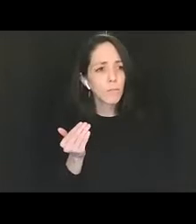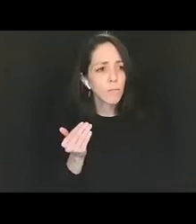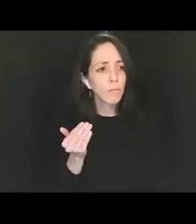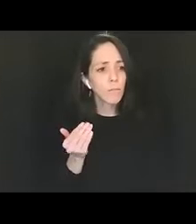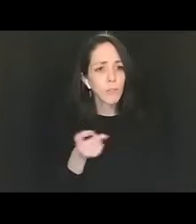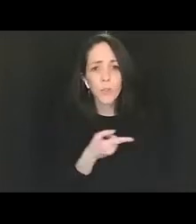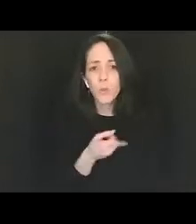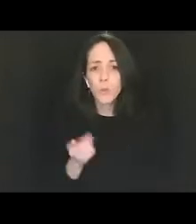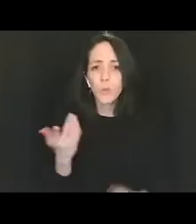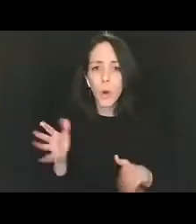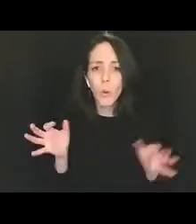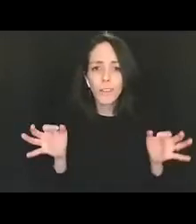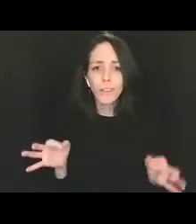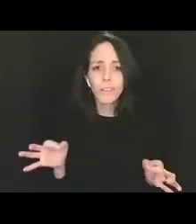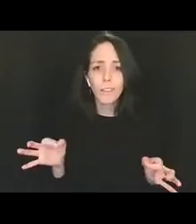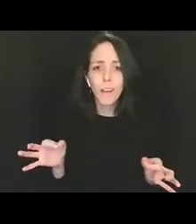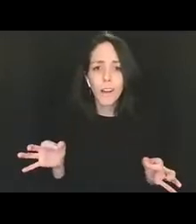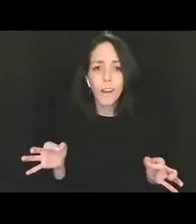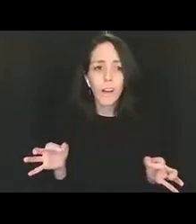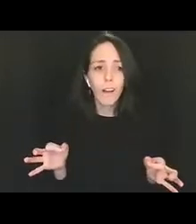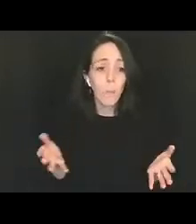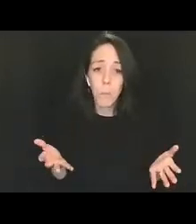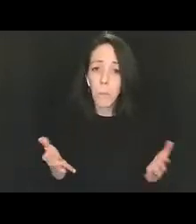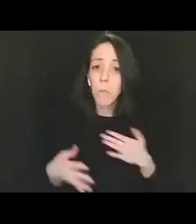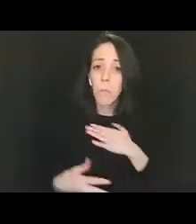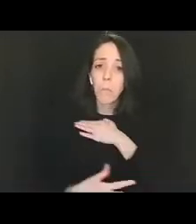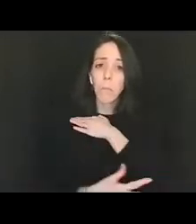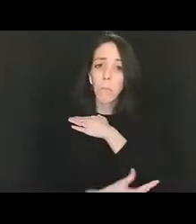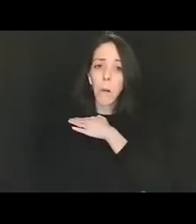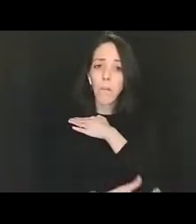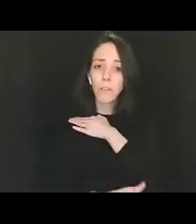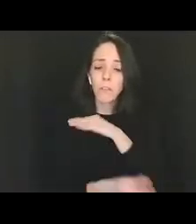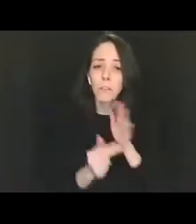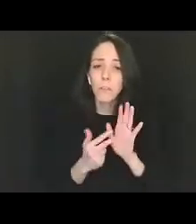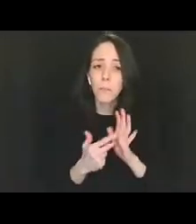Let's keep all this in here.